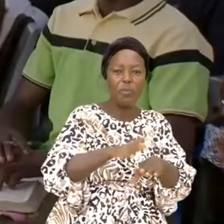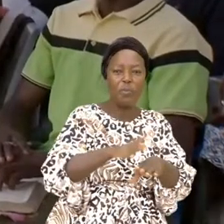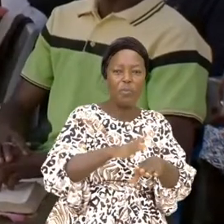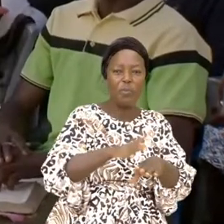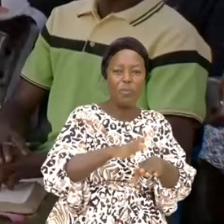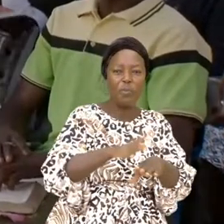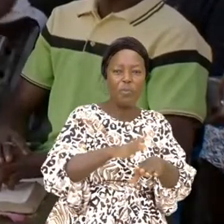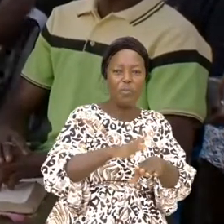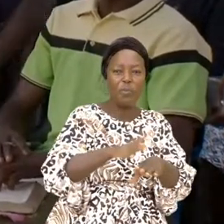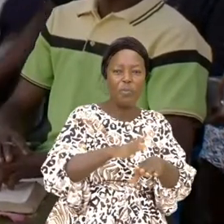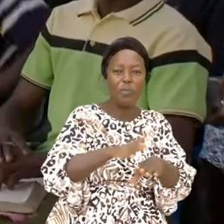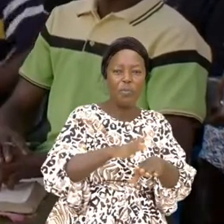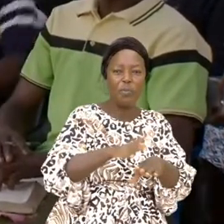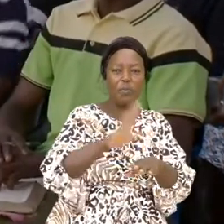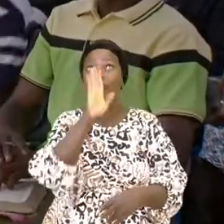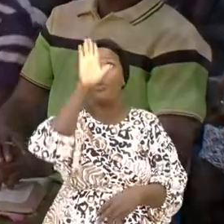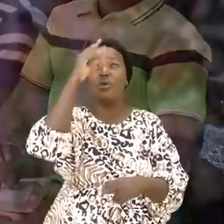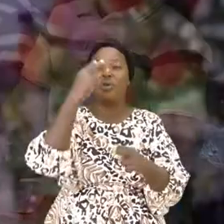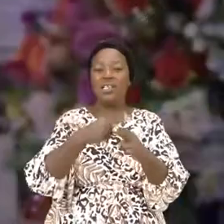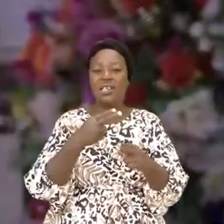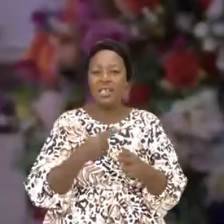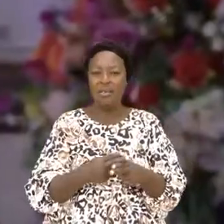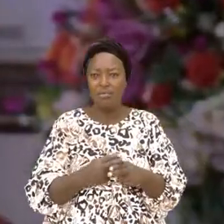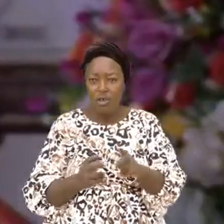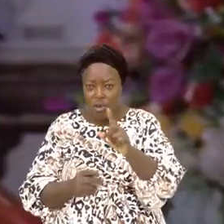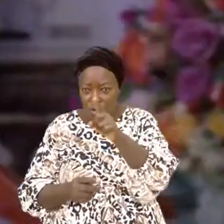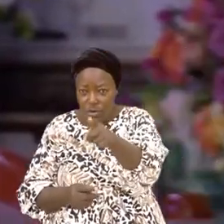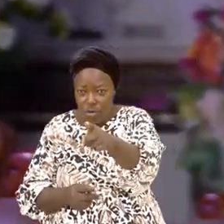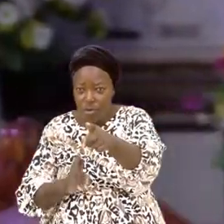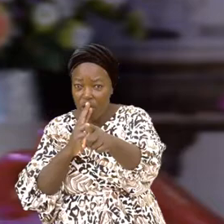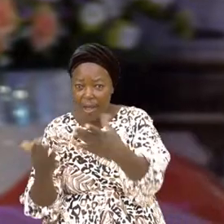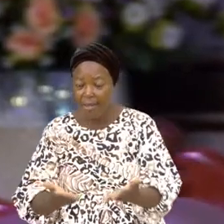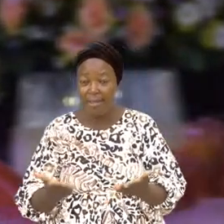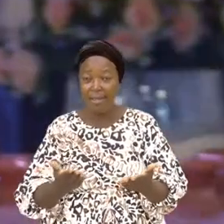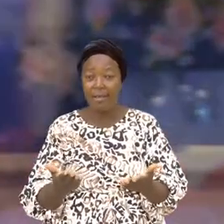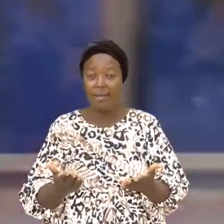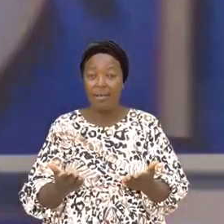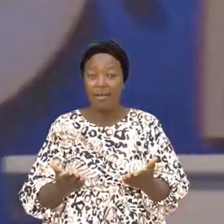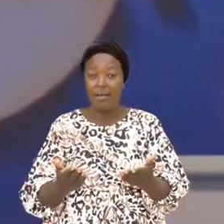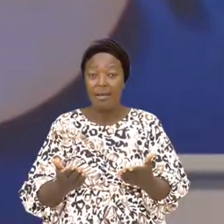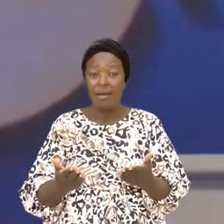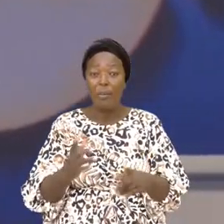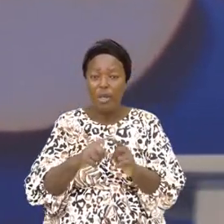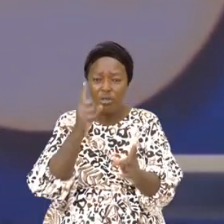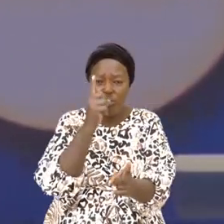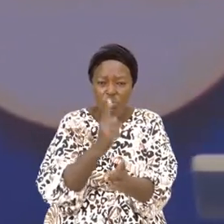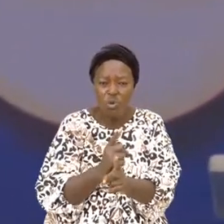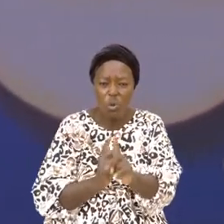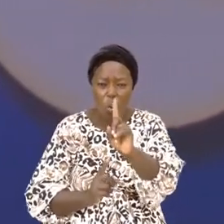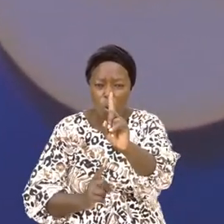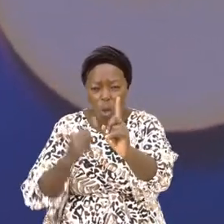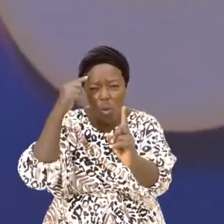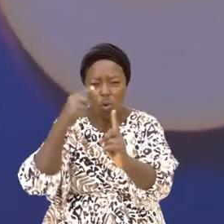Yeah. Hallowed be thy name. You are here for just one